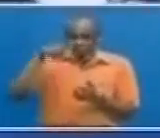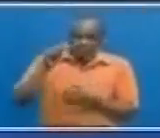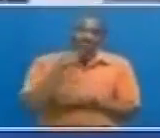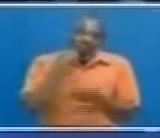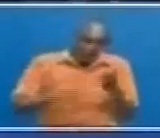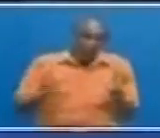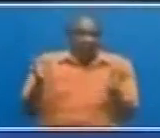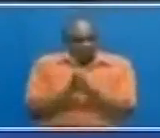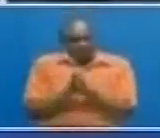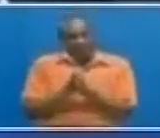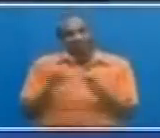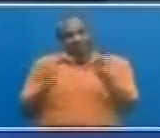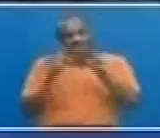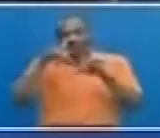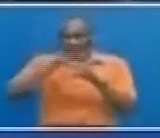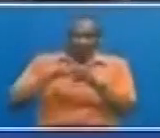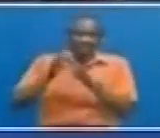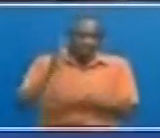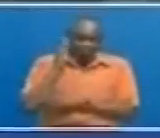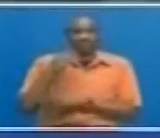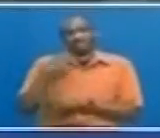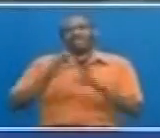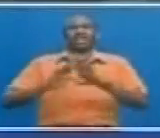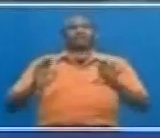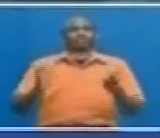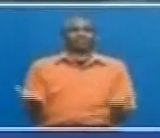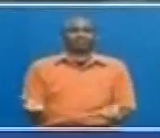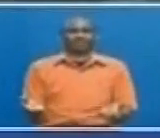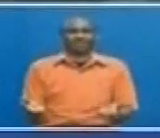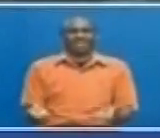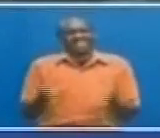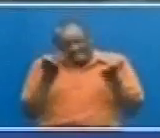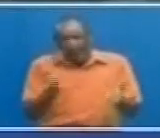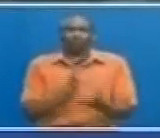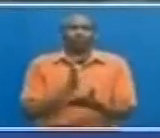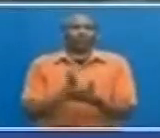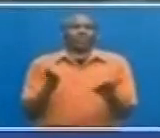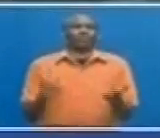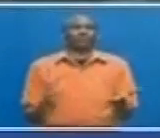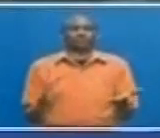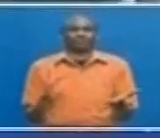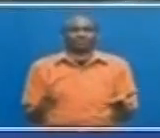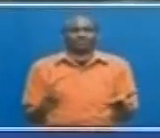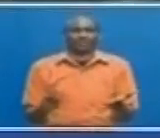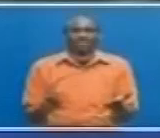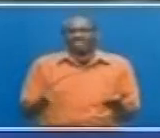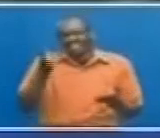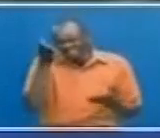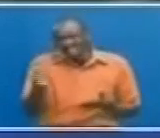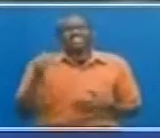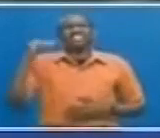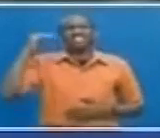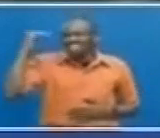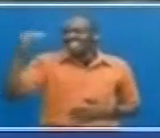pamoja na waziri Nkaiseri wakionekana kutuliza maji. As it stands now, obviously there is no very